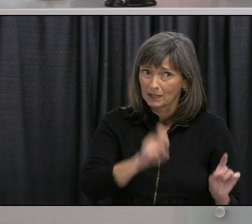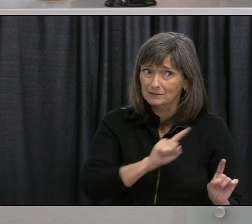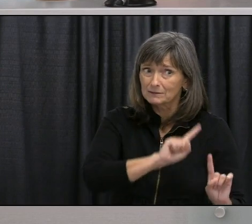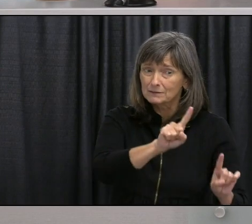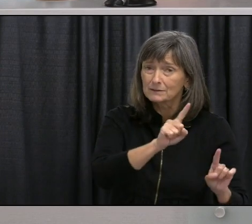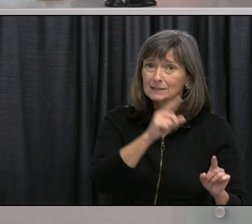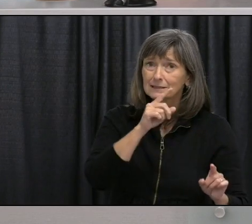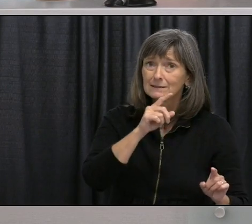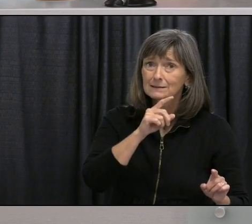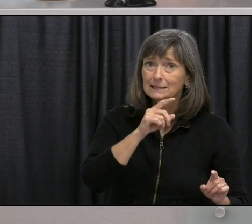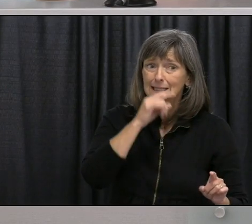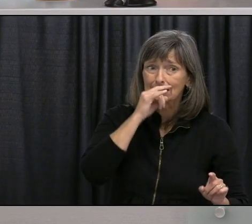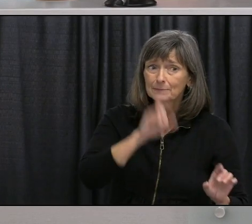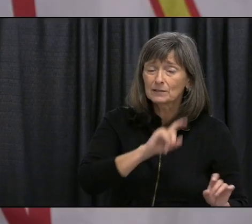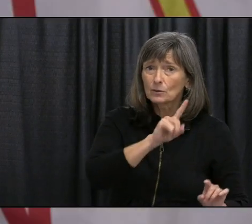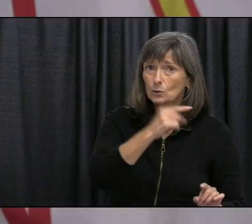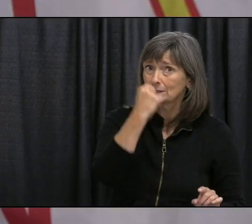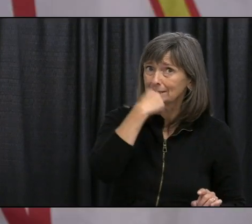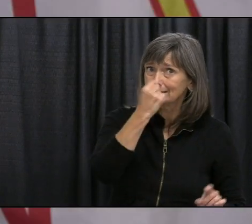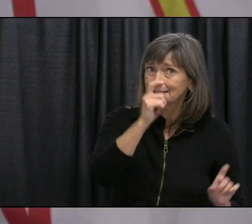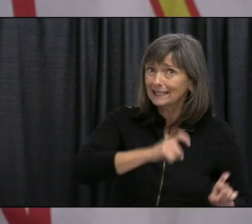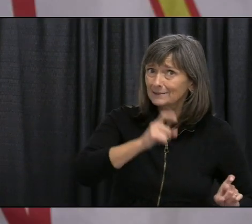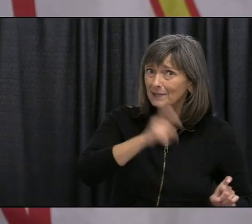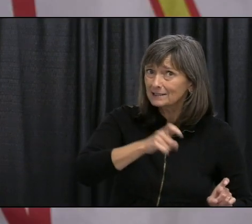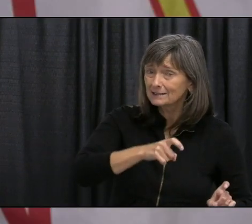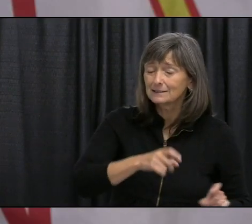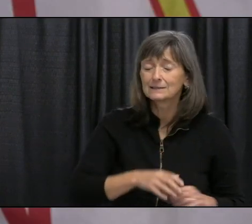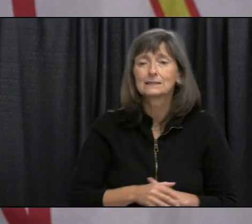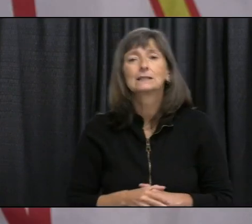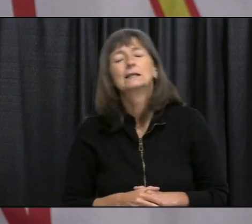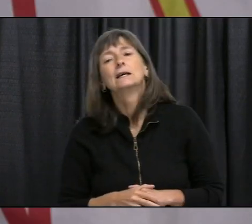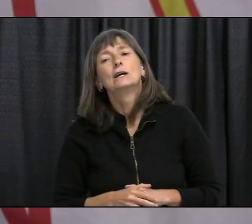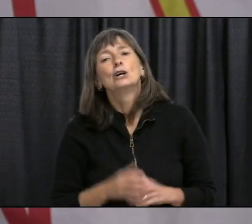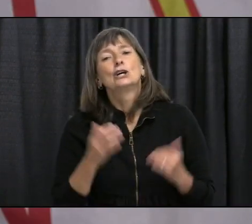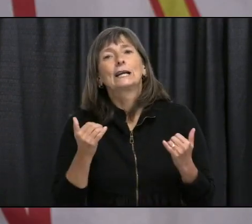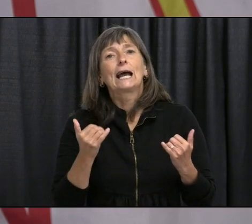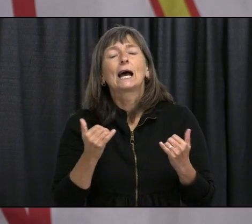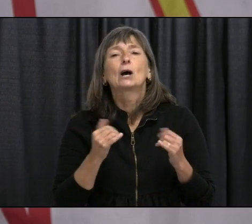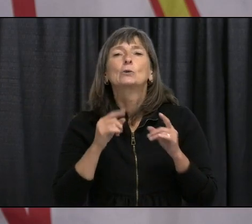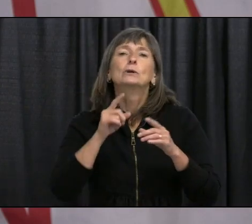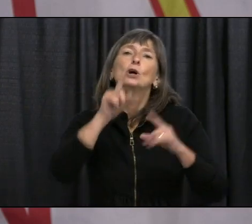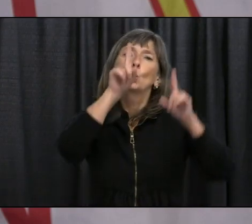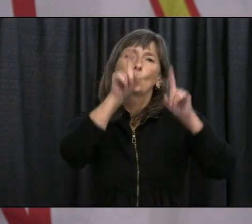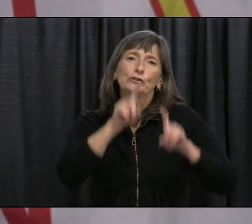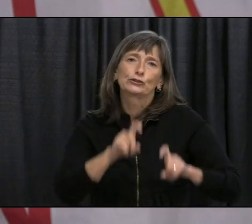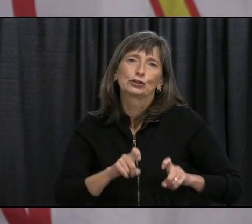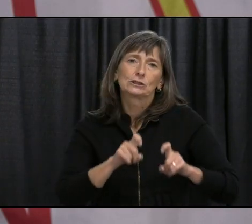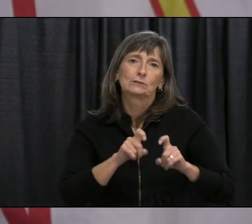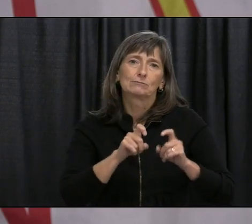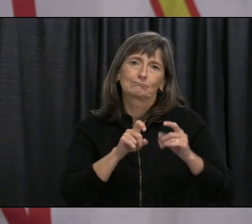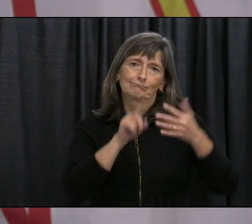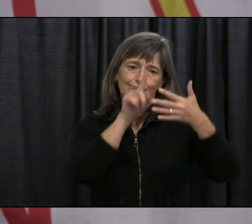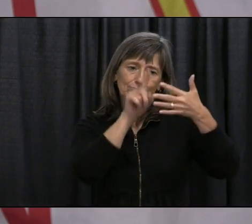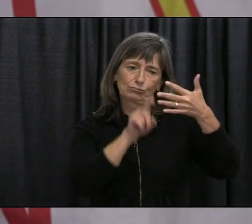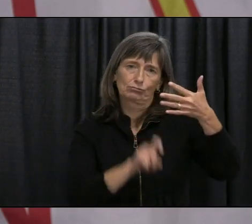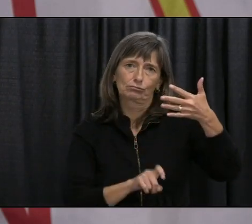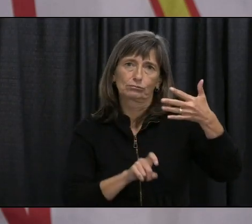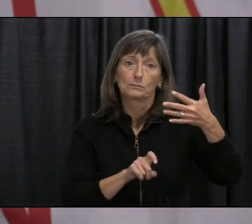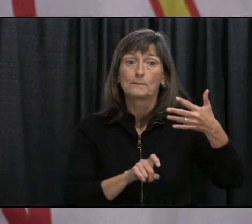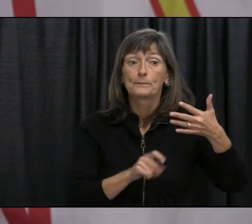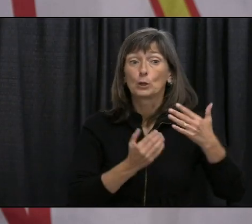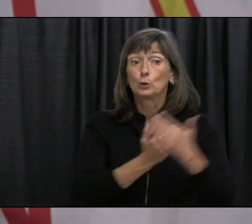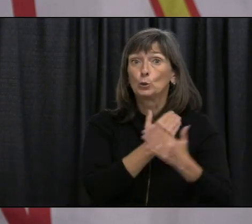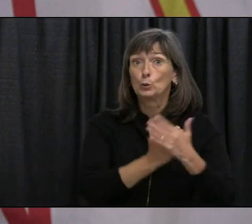working? So certainly at the moment, our screening tool asks for 2 or more new or